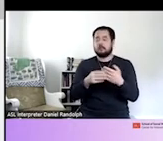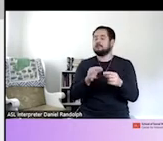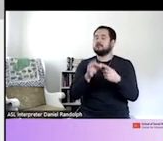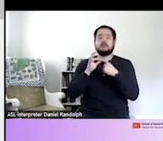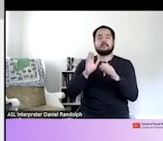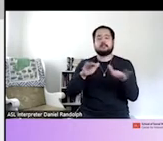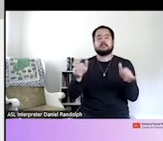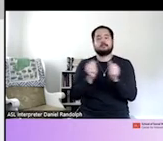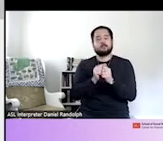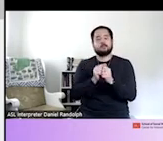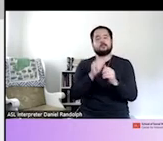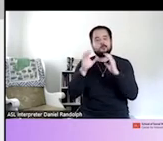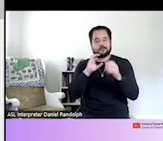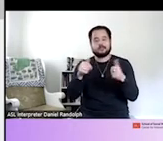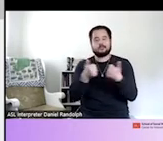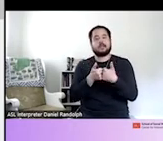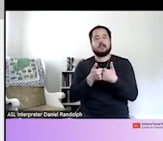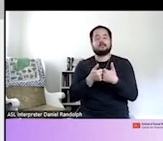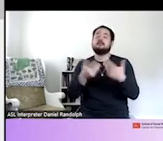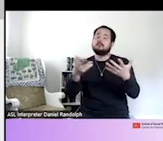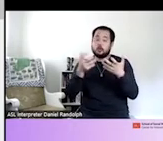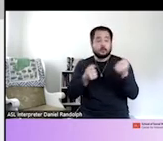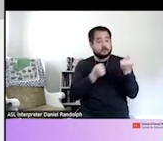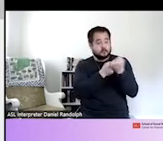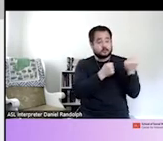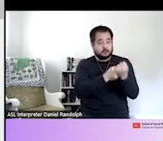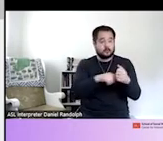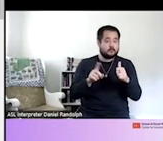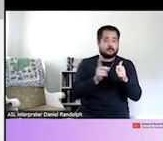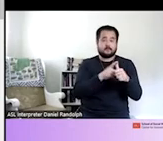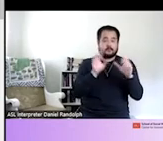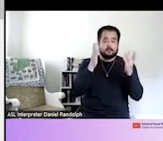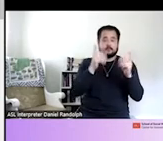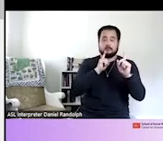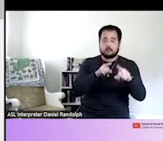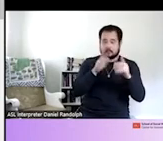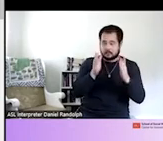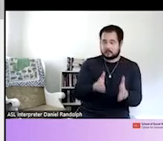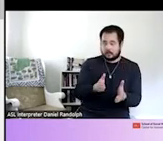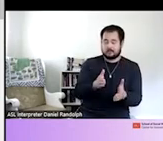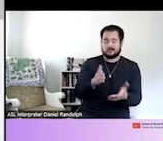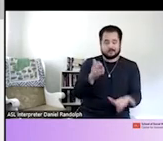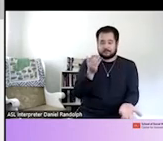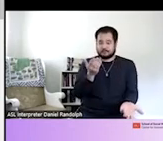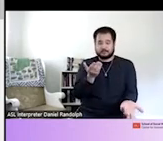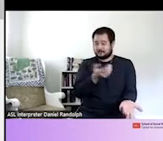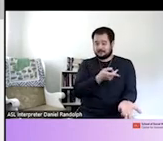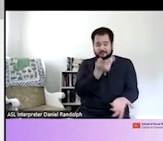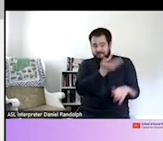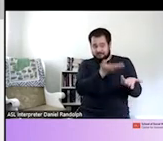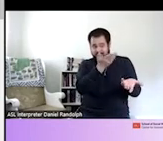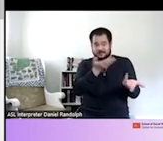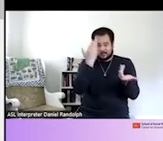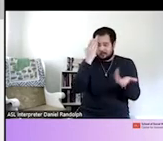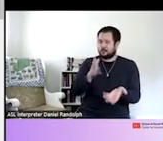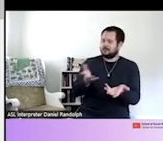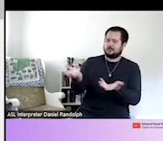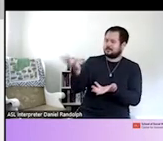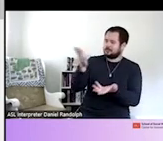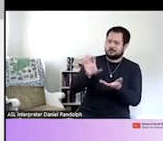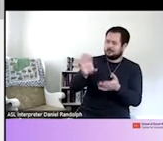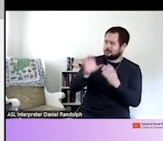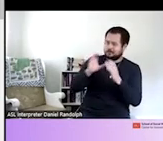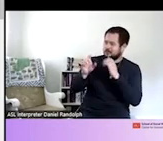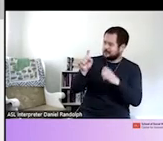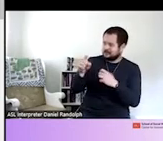want to be able to help support our first responders who are coming in who don't necessarily know and really help understand. So these types of tools, there's free mobile